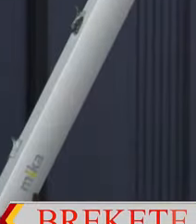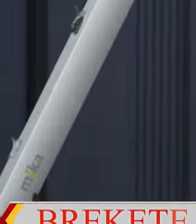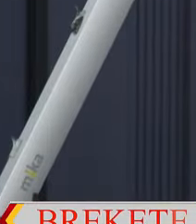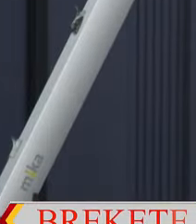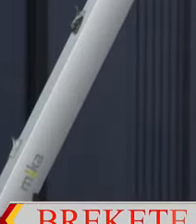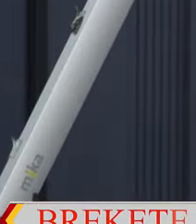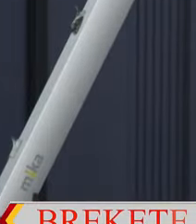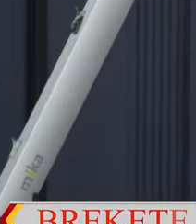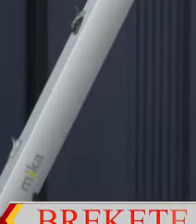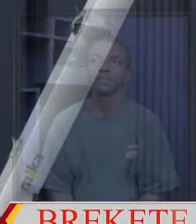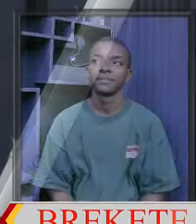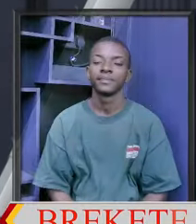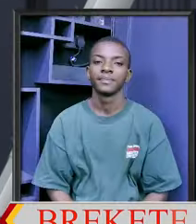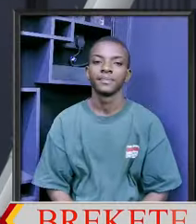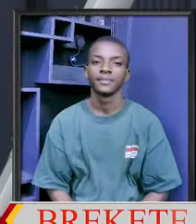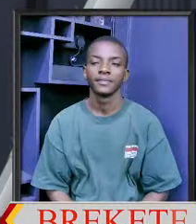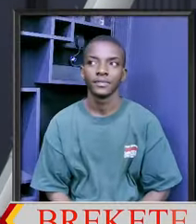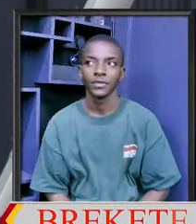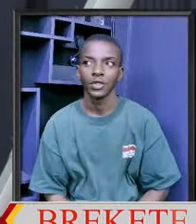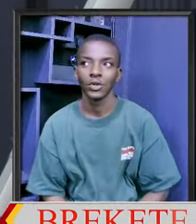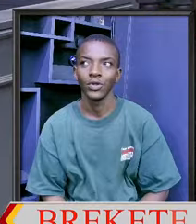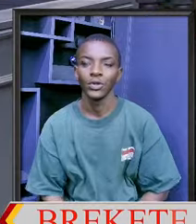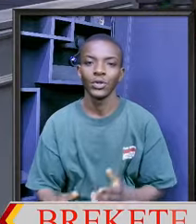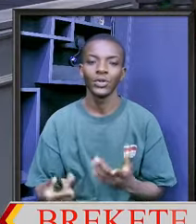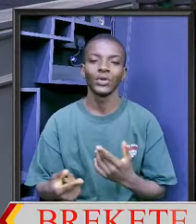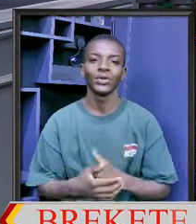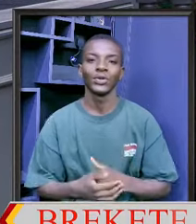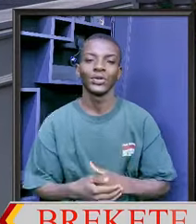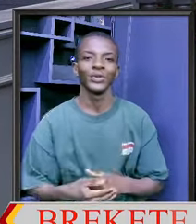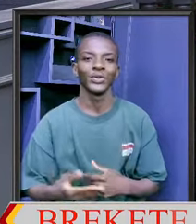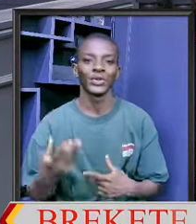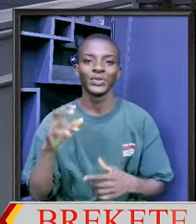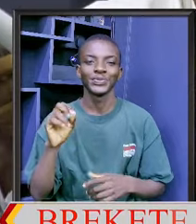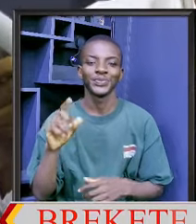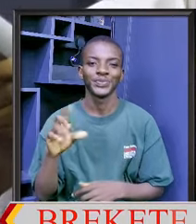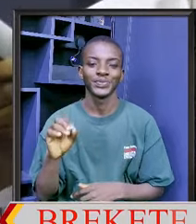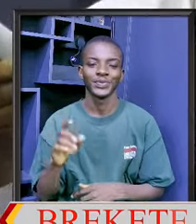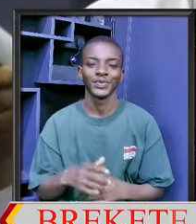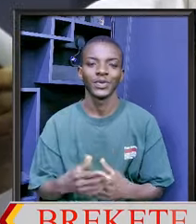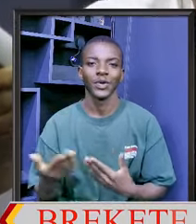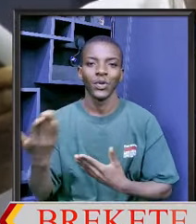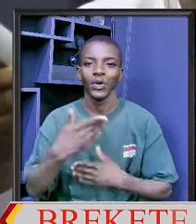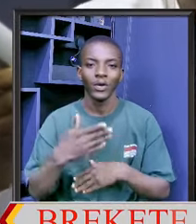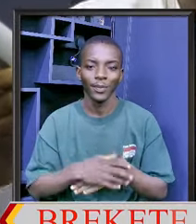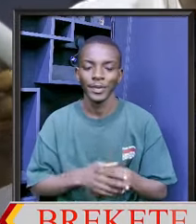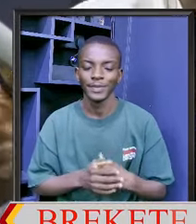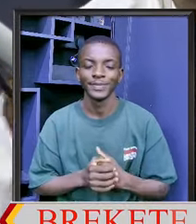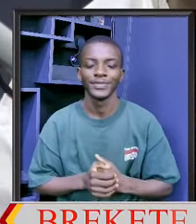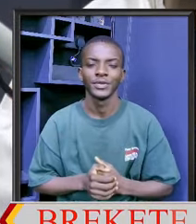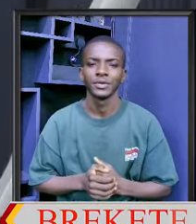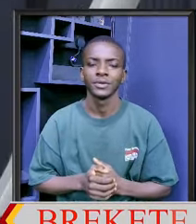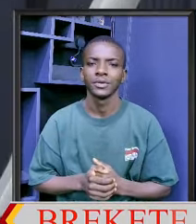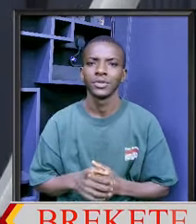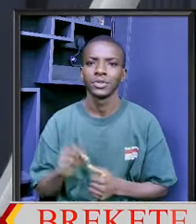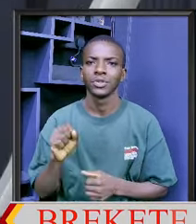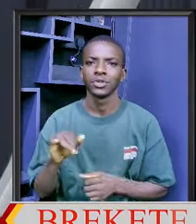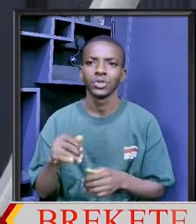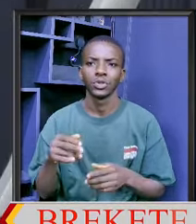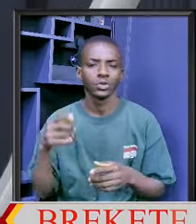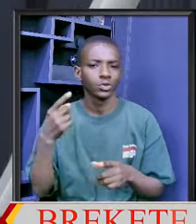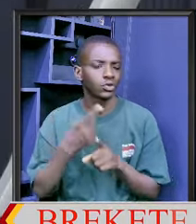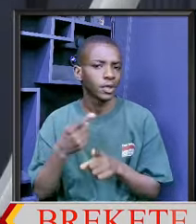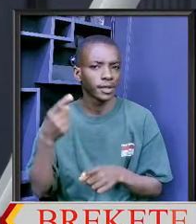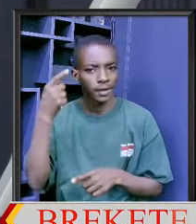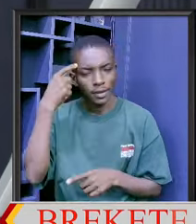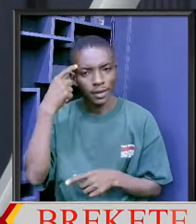Una ham belembe. Oh lo lo lo. Una welcome back. So where could I